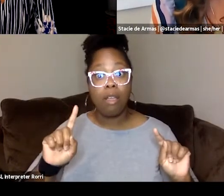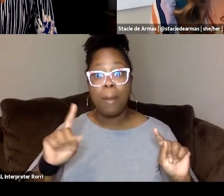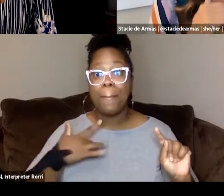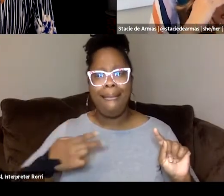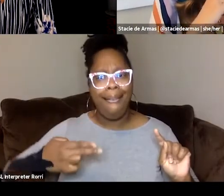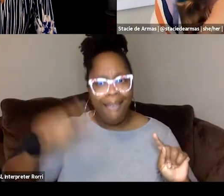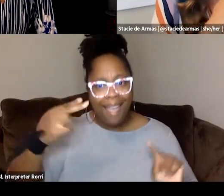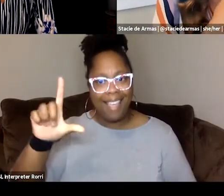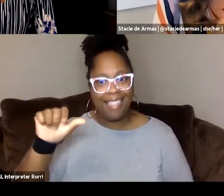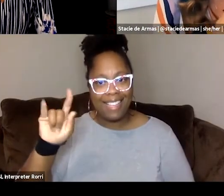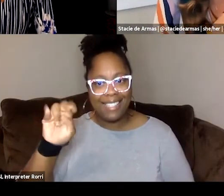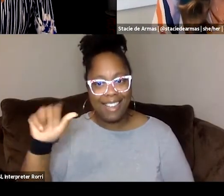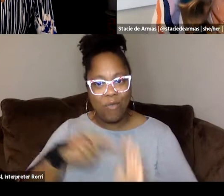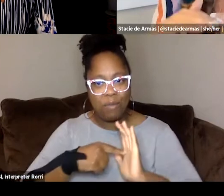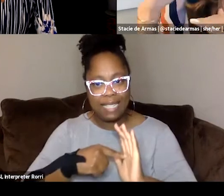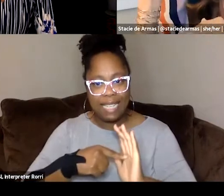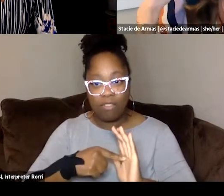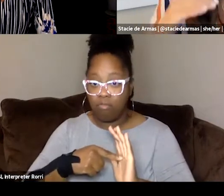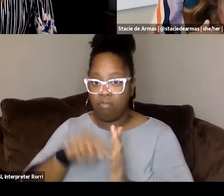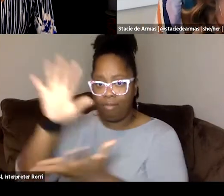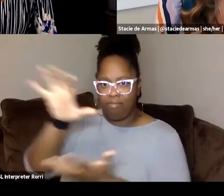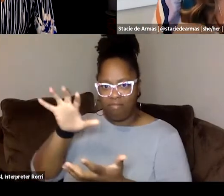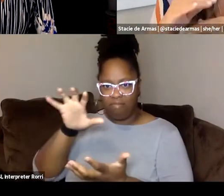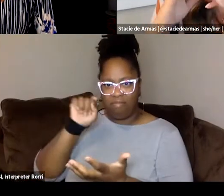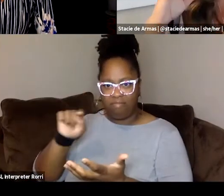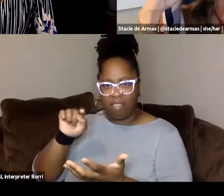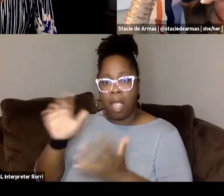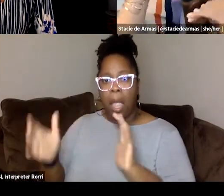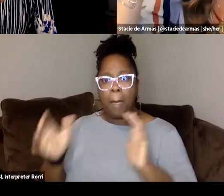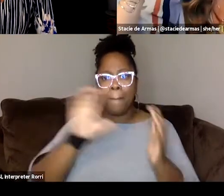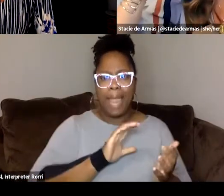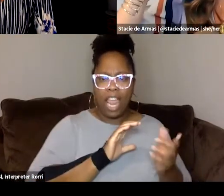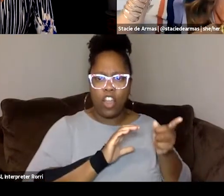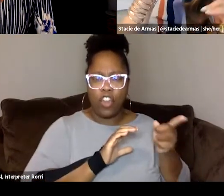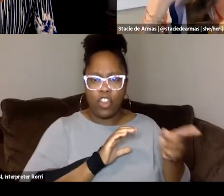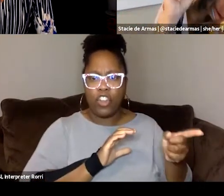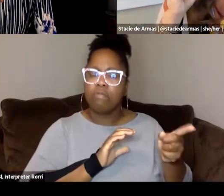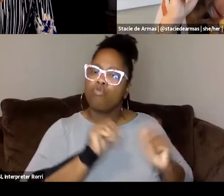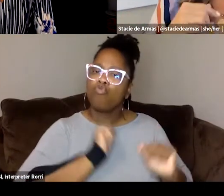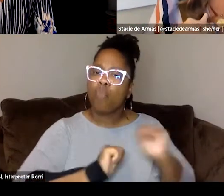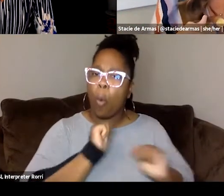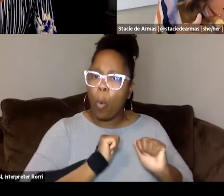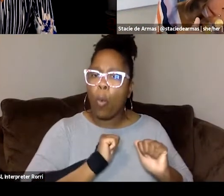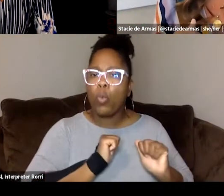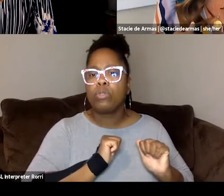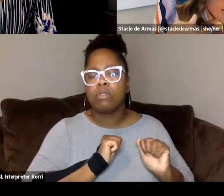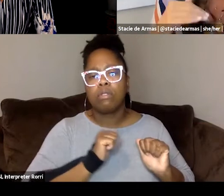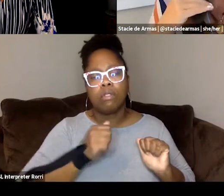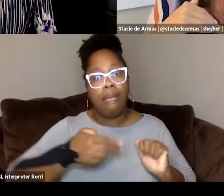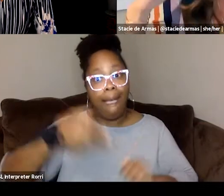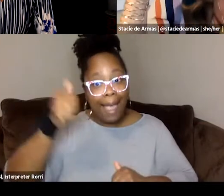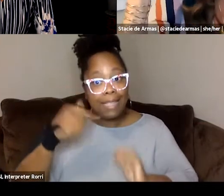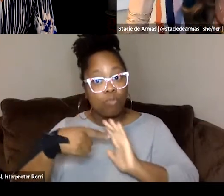on screen. So looked at that content, and we compared that to, we looked also at the shows that they had both things, the highest representation